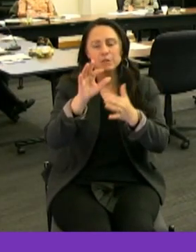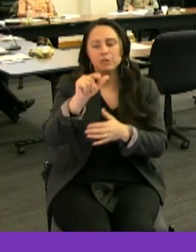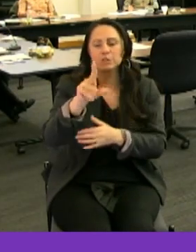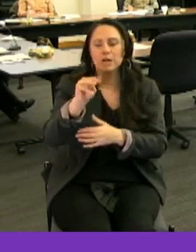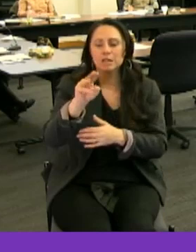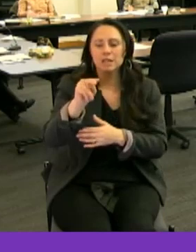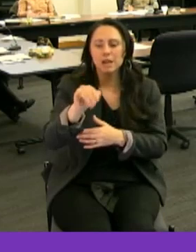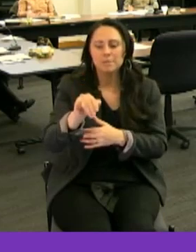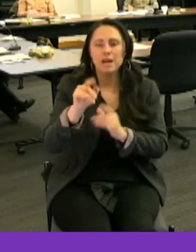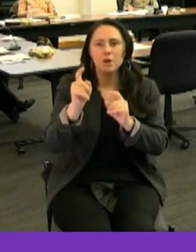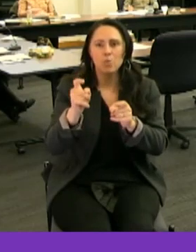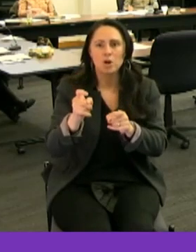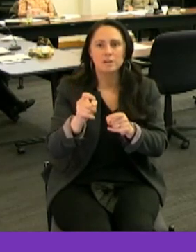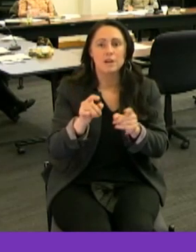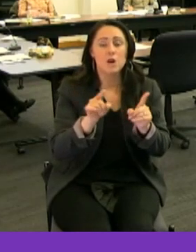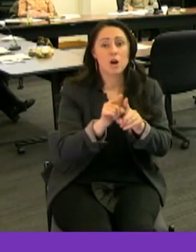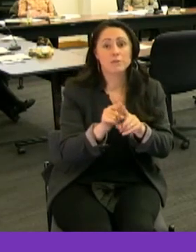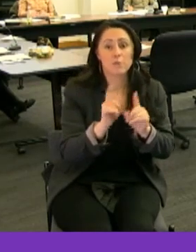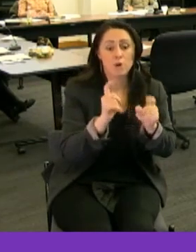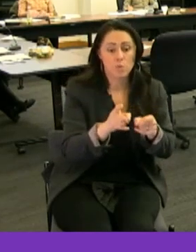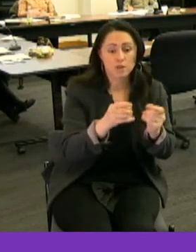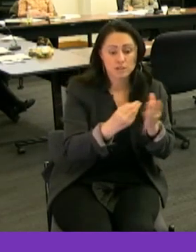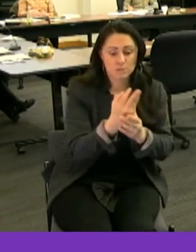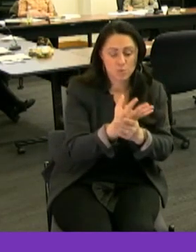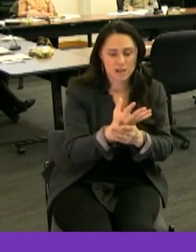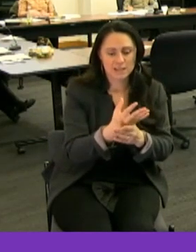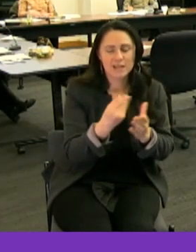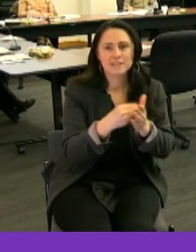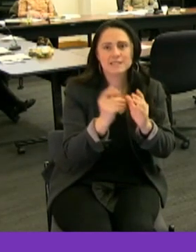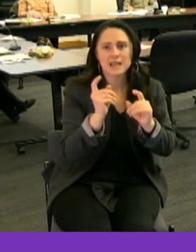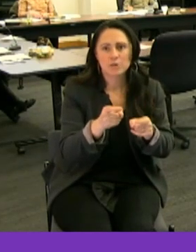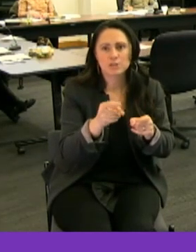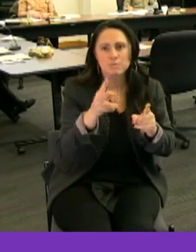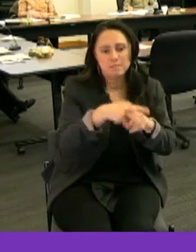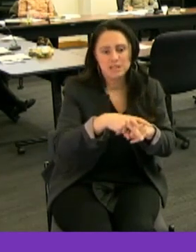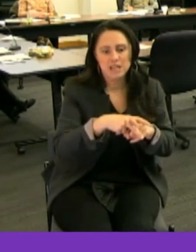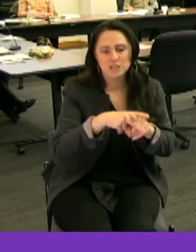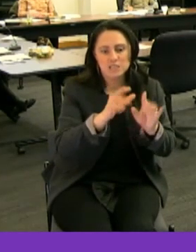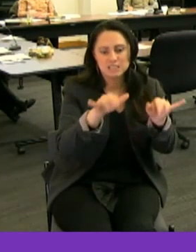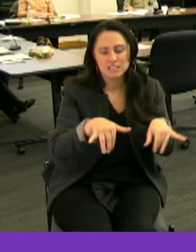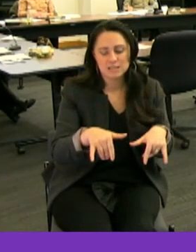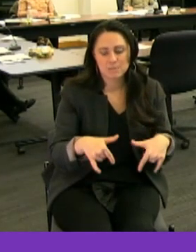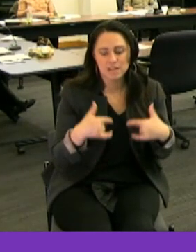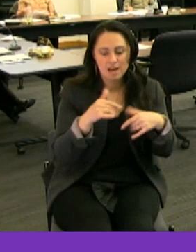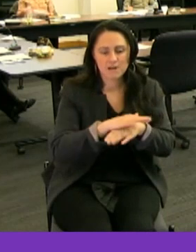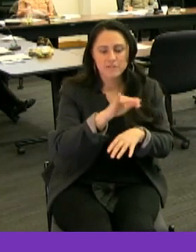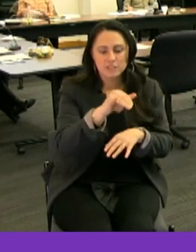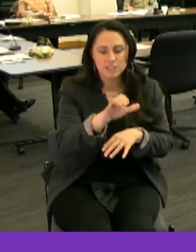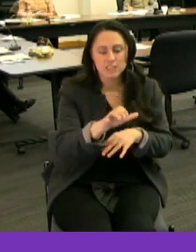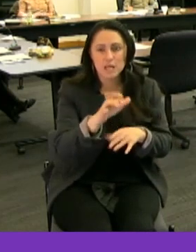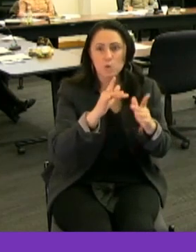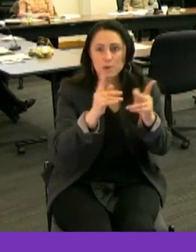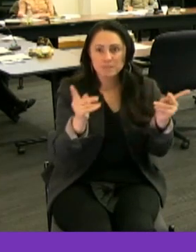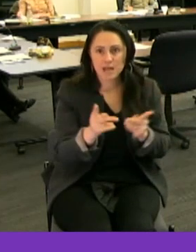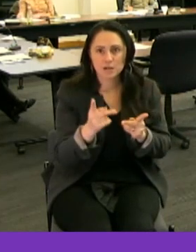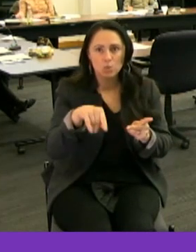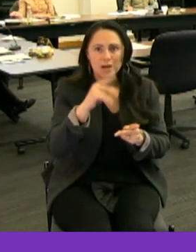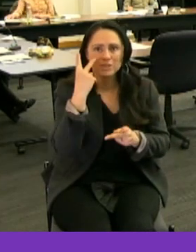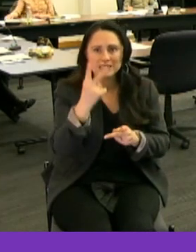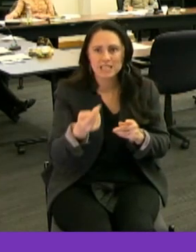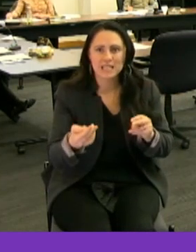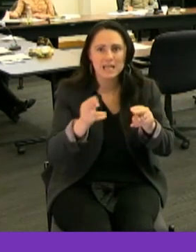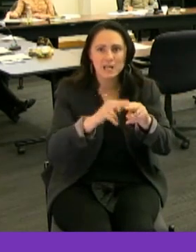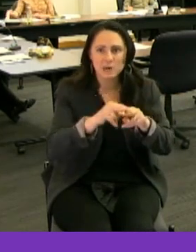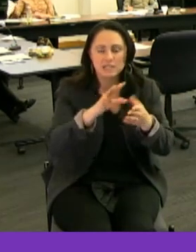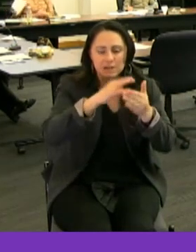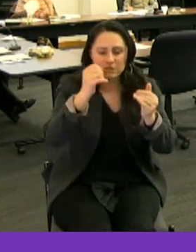Award Spring, which is our scholarship application system, has gone live on the JJC website, and we are definitely seeing an